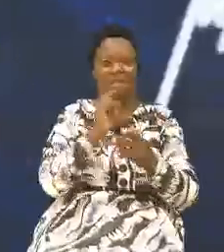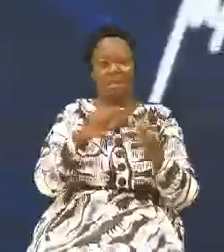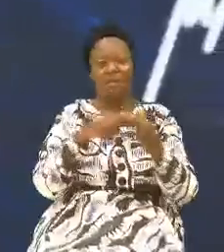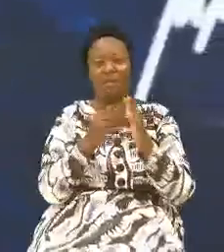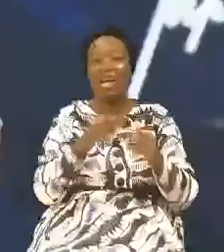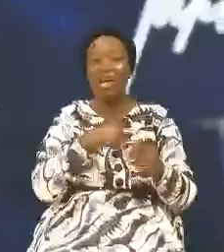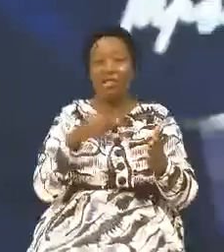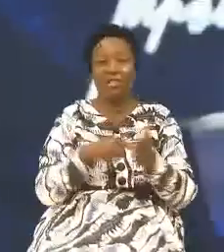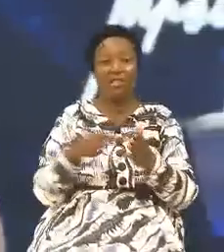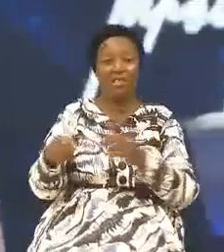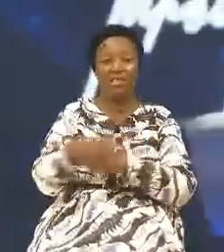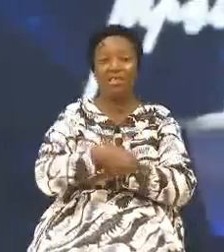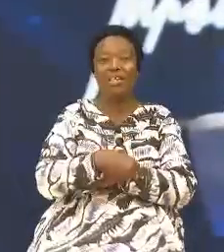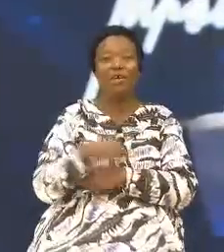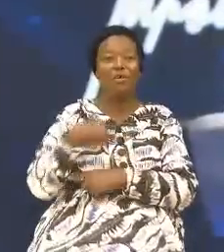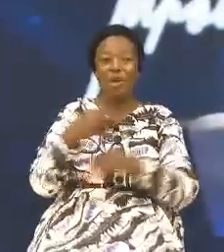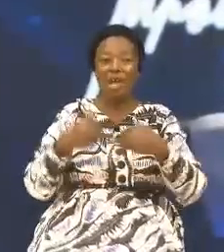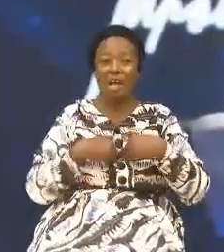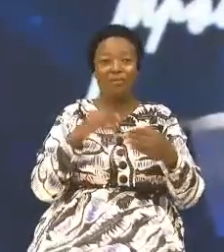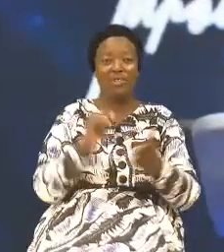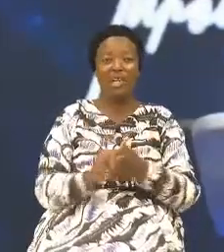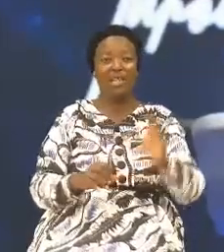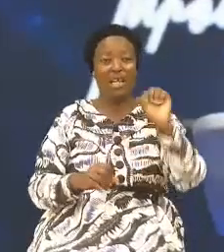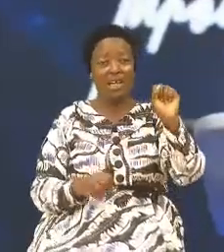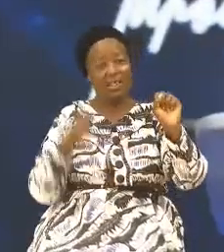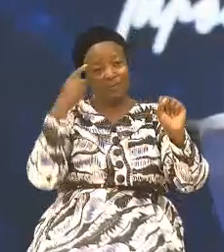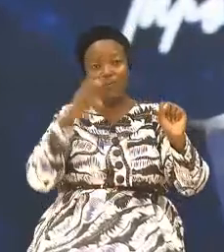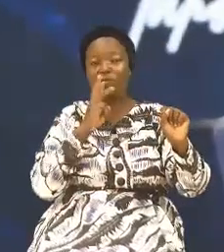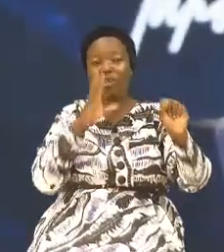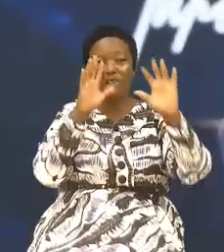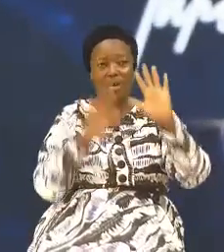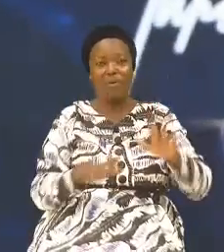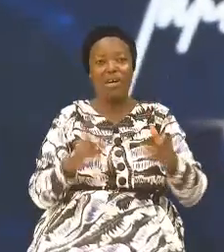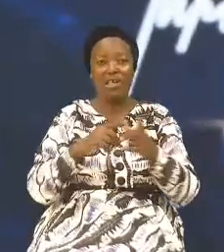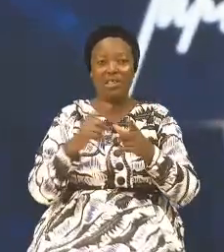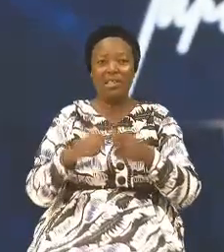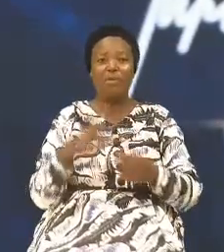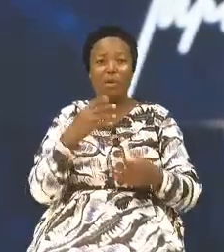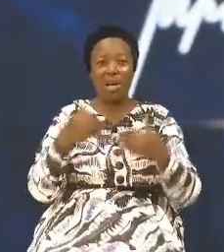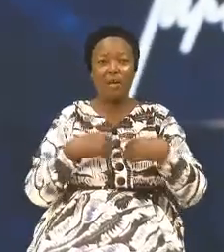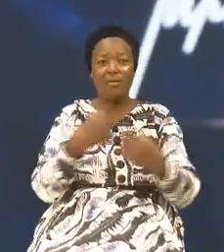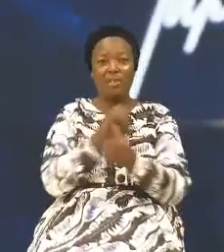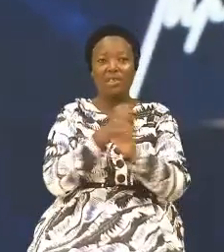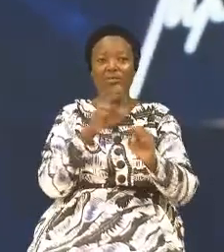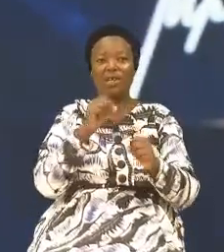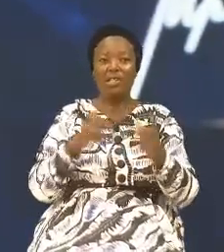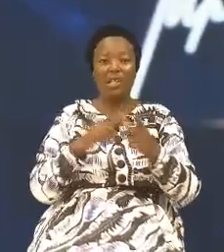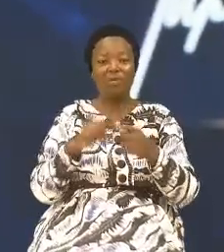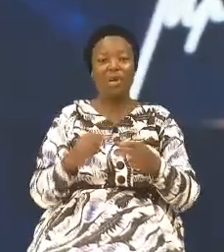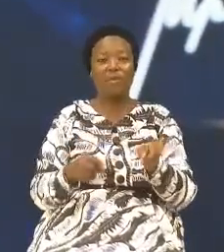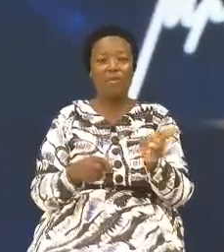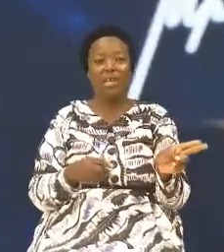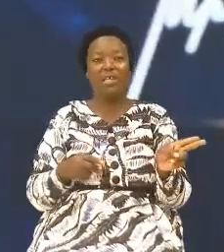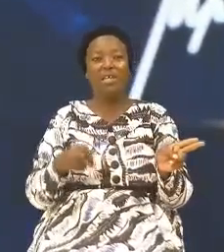we're going to have S for showers. We're going to have salvation. H,